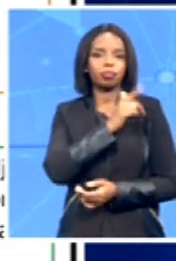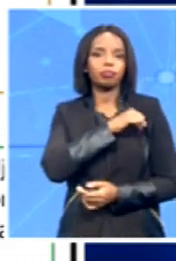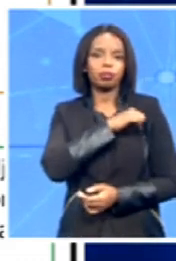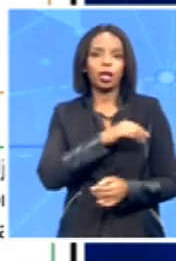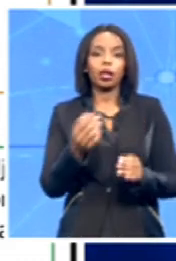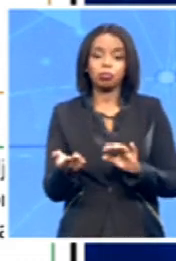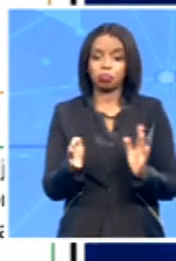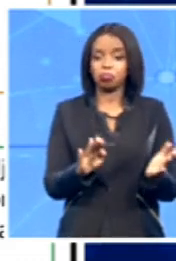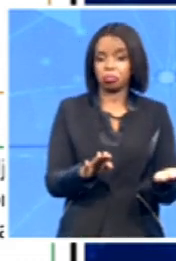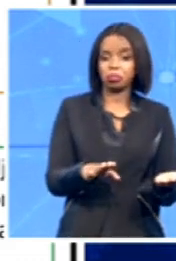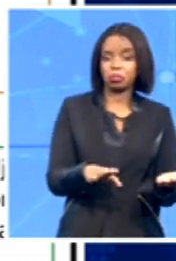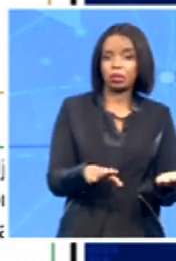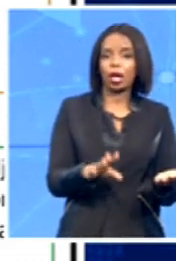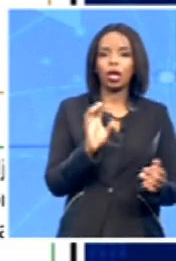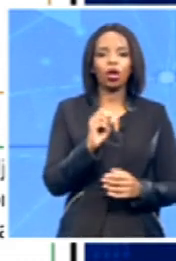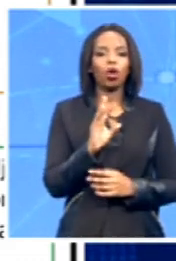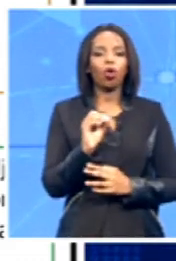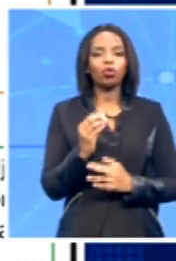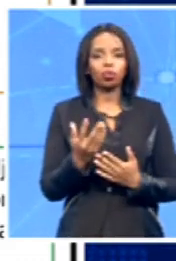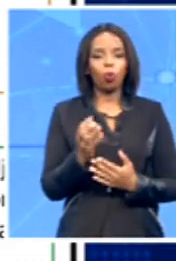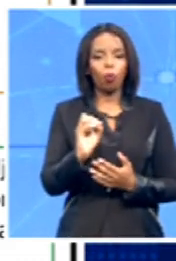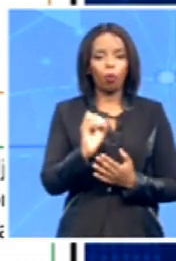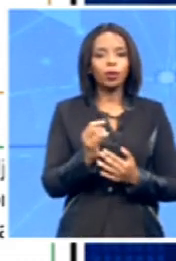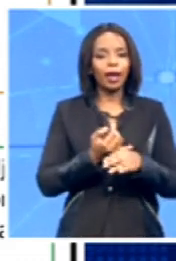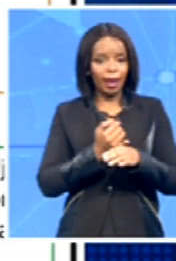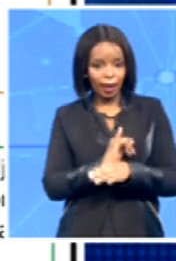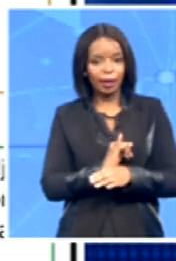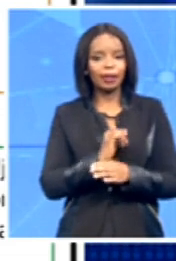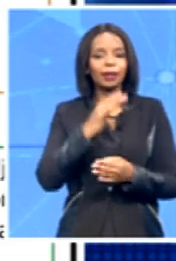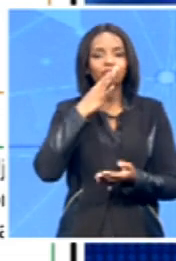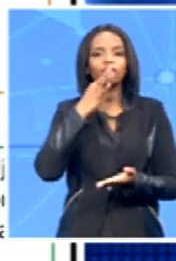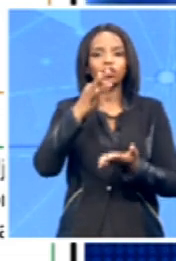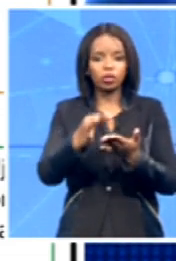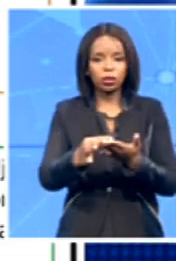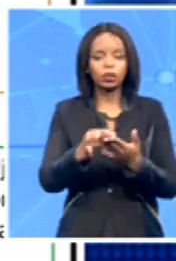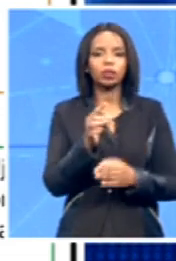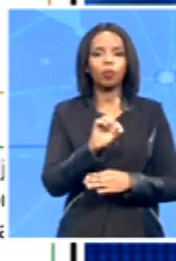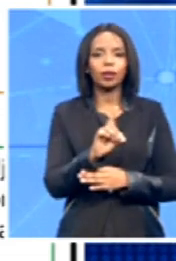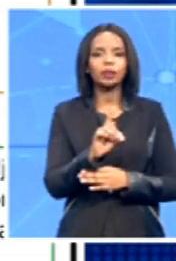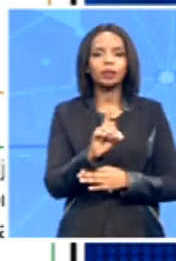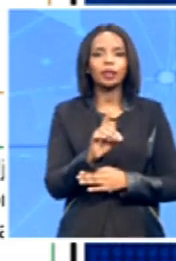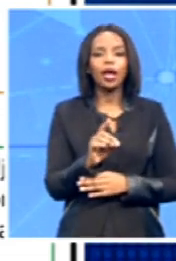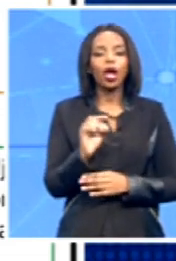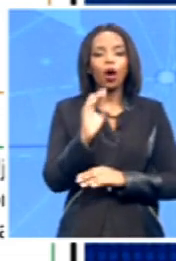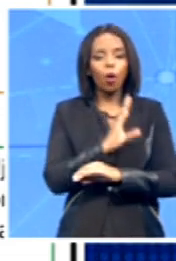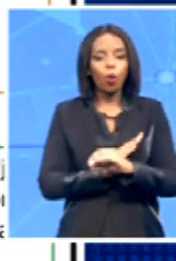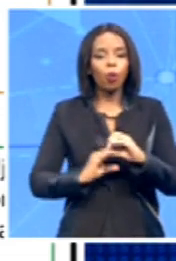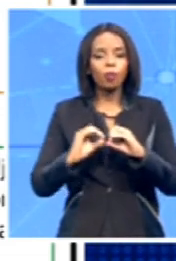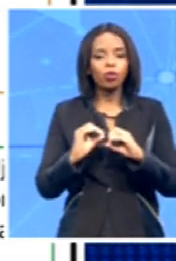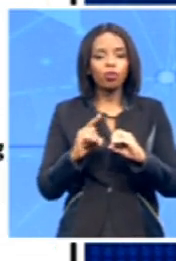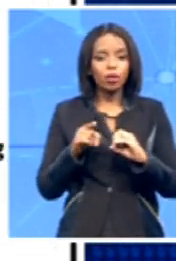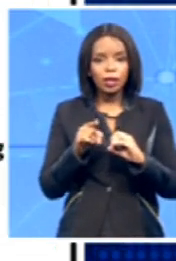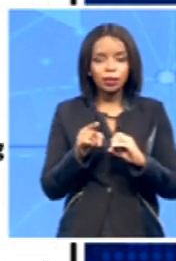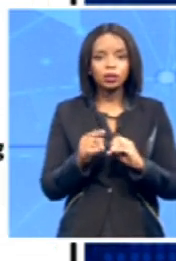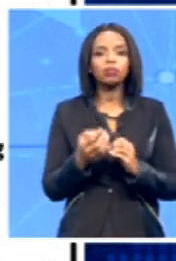early suggestion here in this data that Omicron itself may be less severe than Delta in the